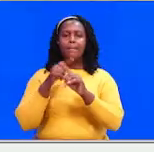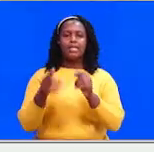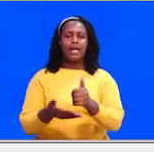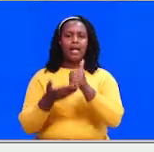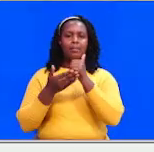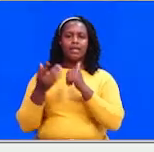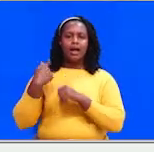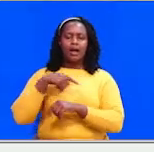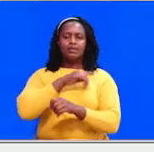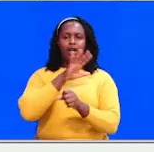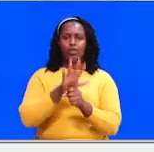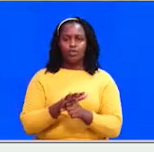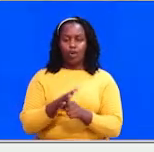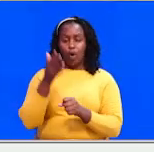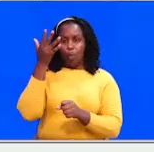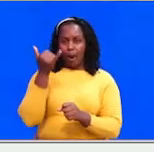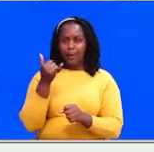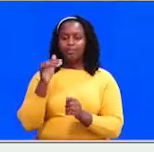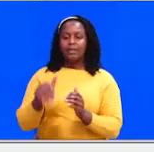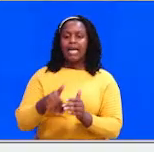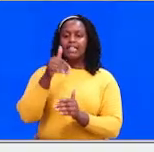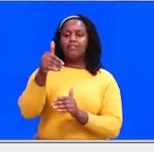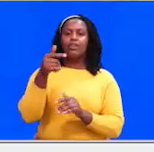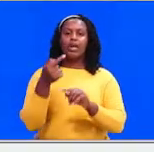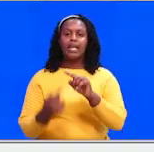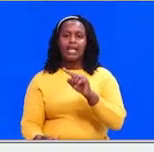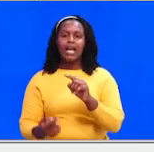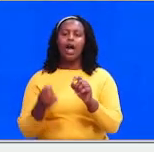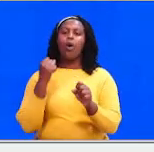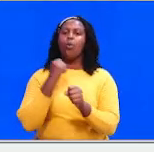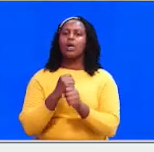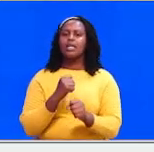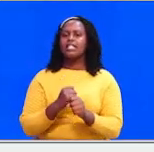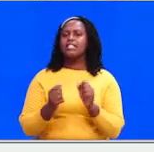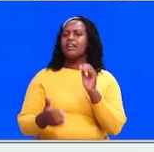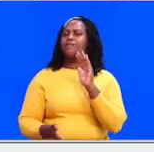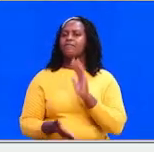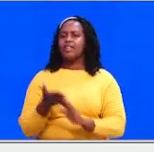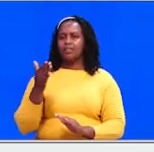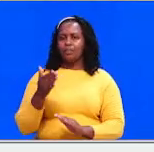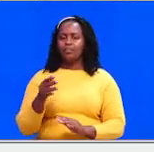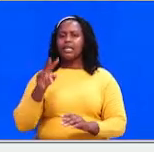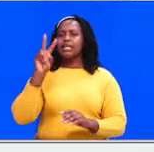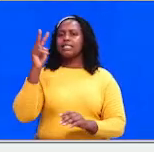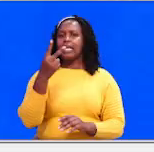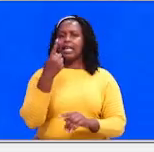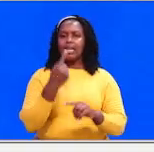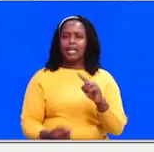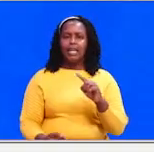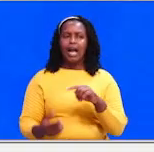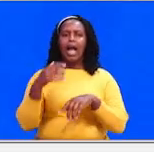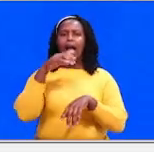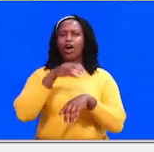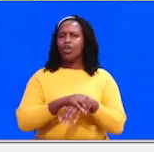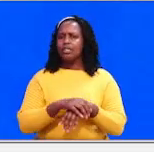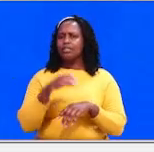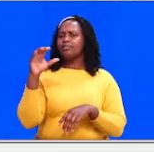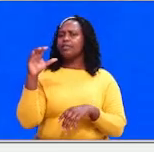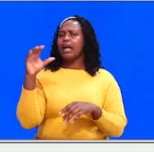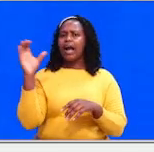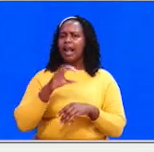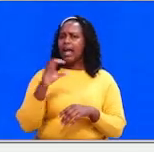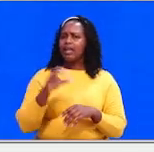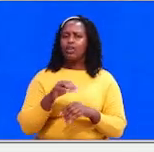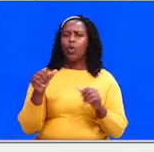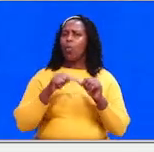year, we moved very fast. Okay. And actually, in the second year is when I got the biggest project that EcoCycle has ever done. A